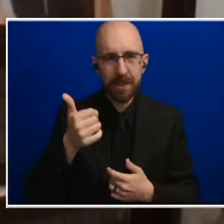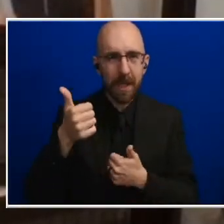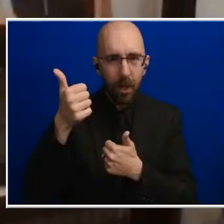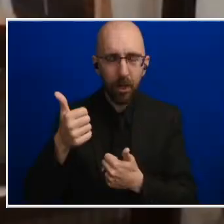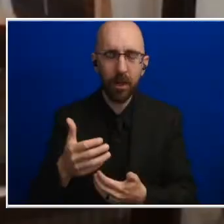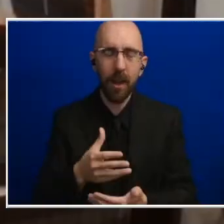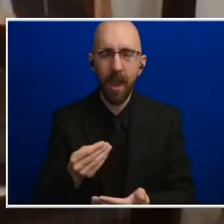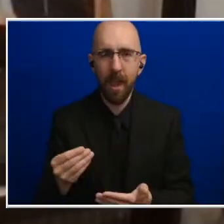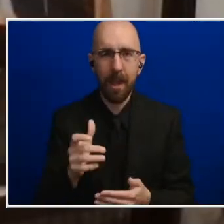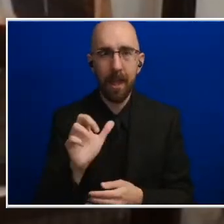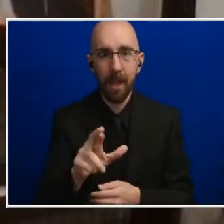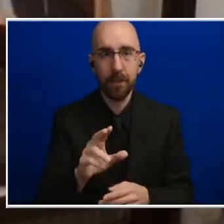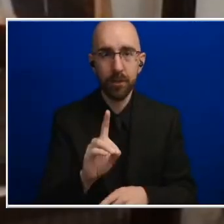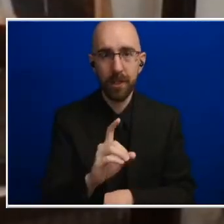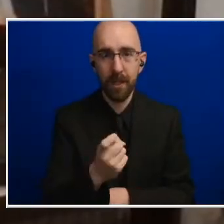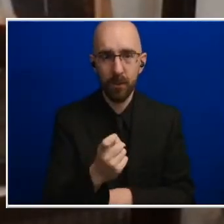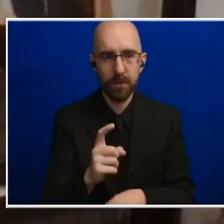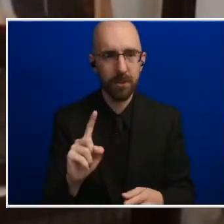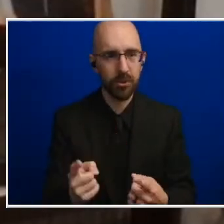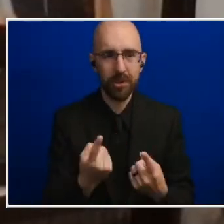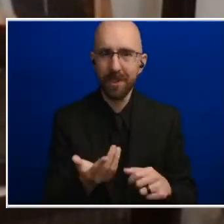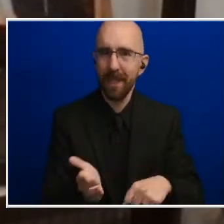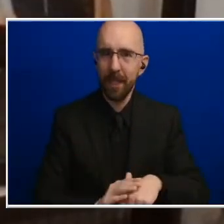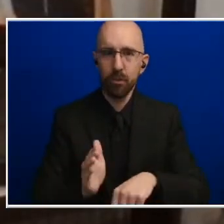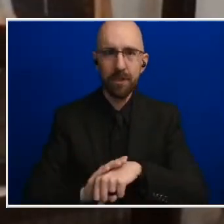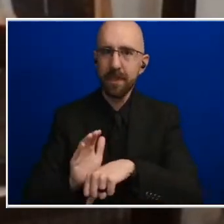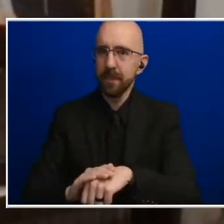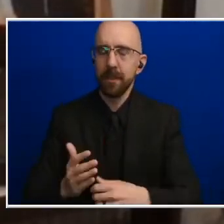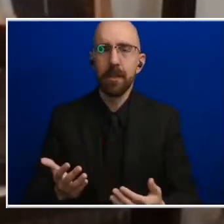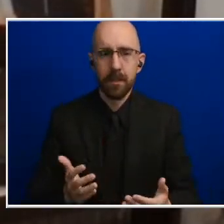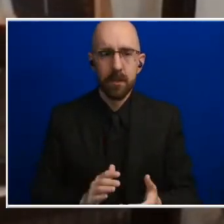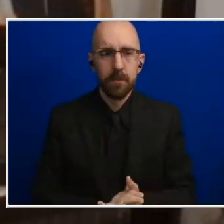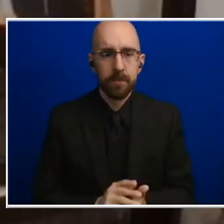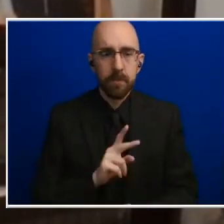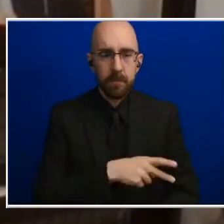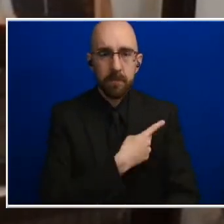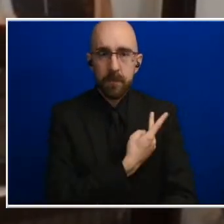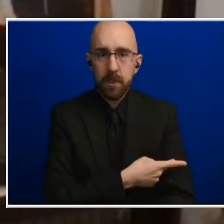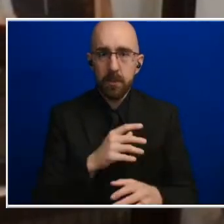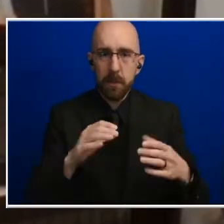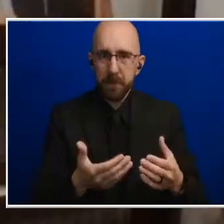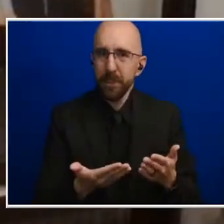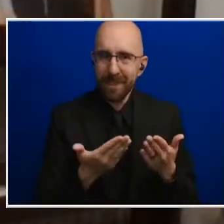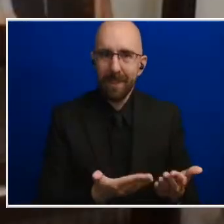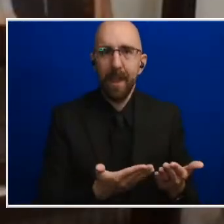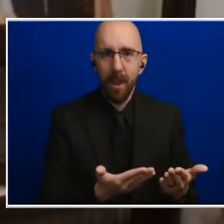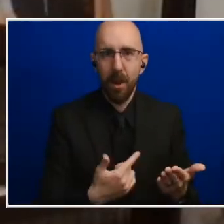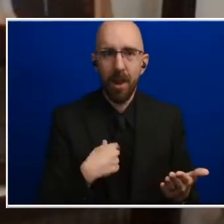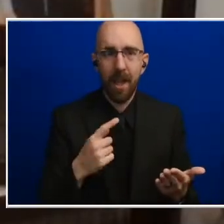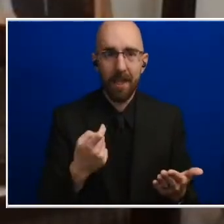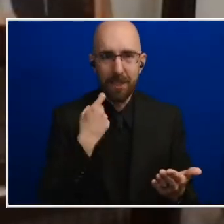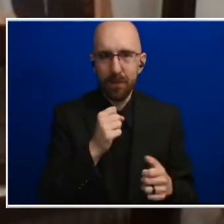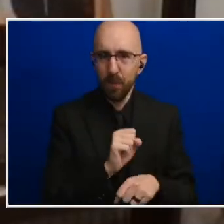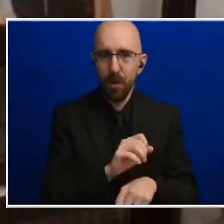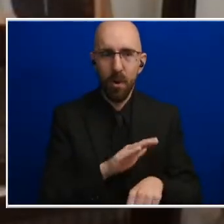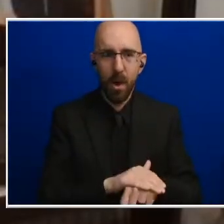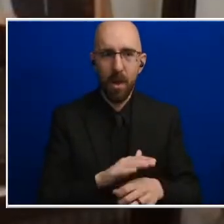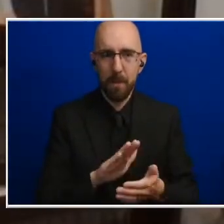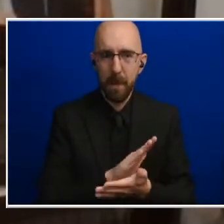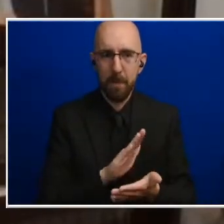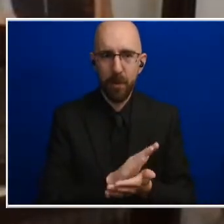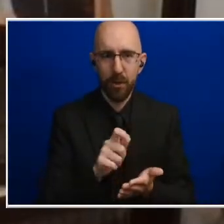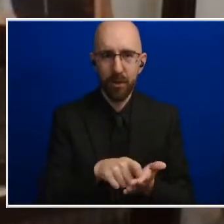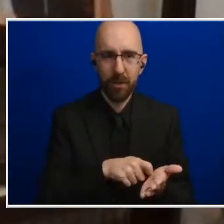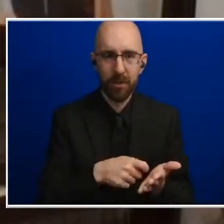cancer diagnoses are just increasing. And so the patient population is there. I just worked on a paper that I'm